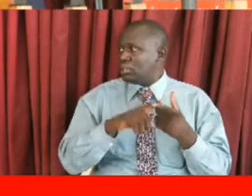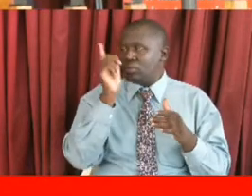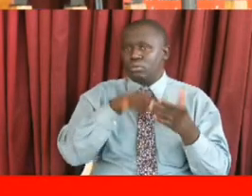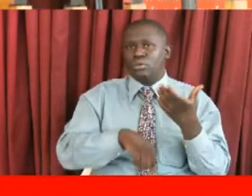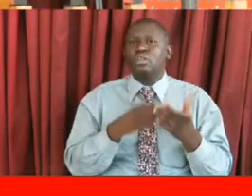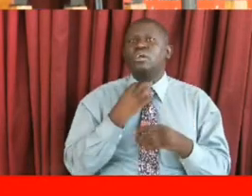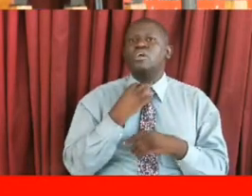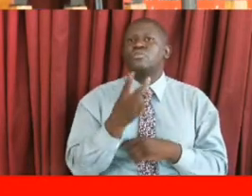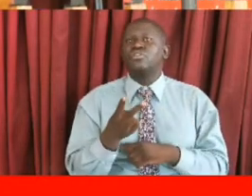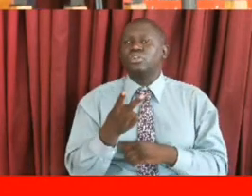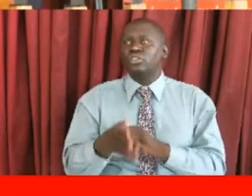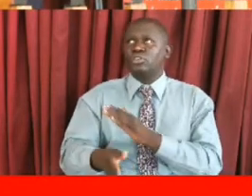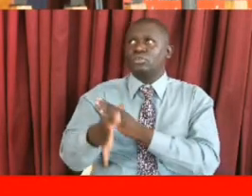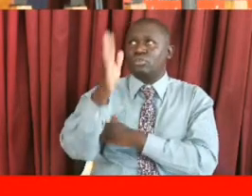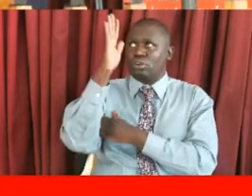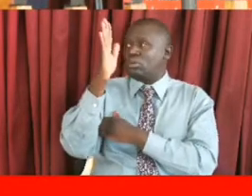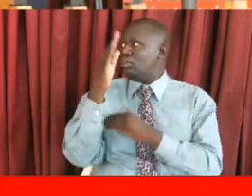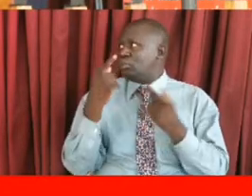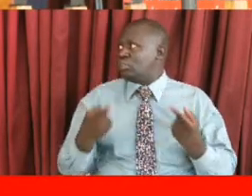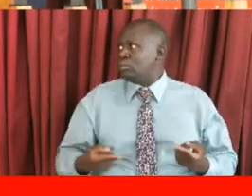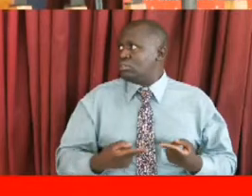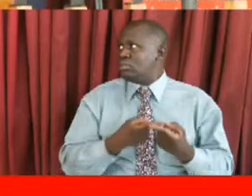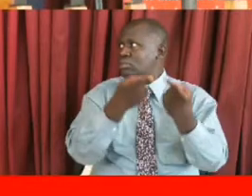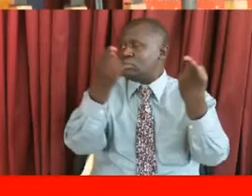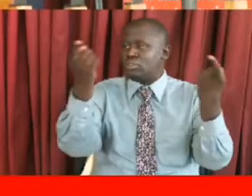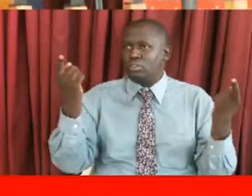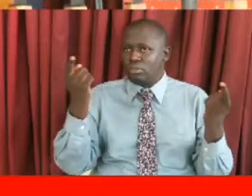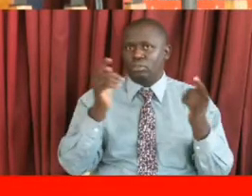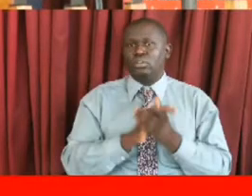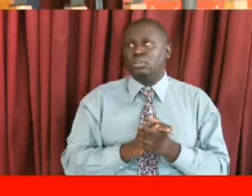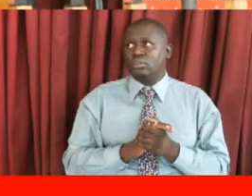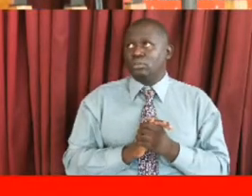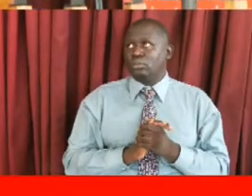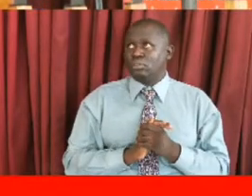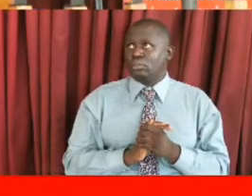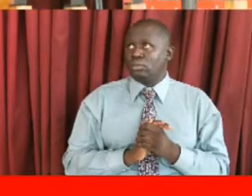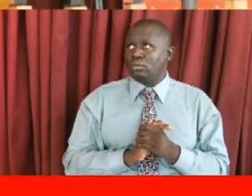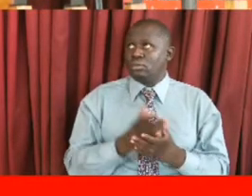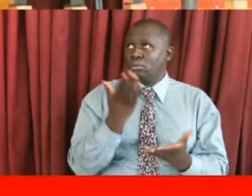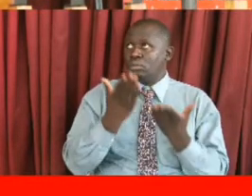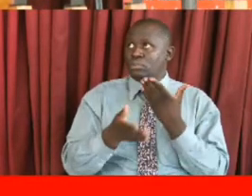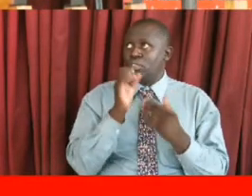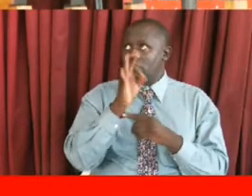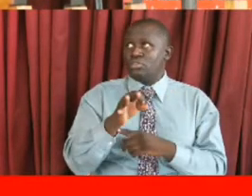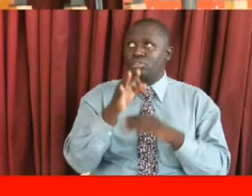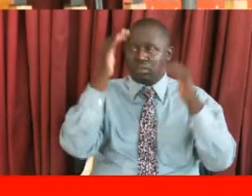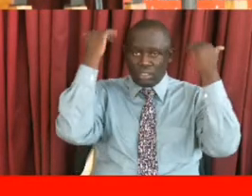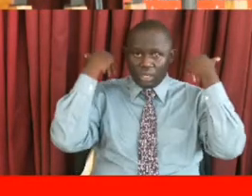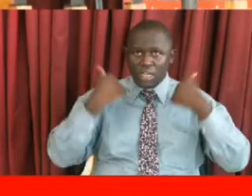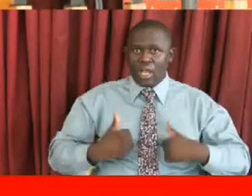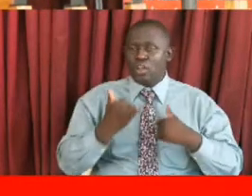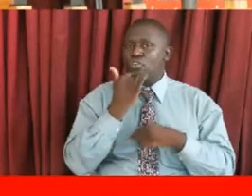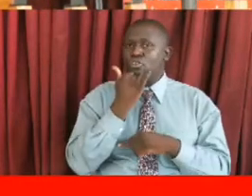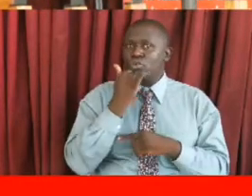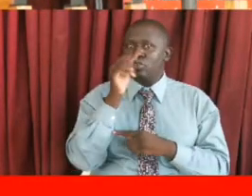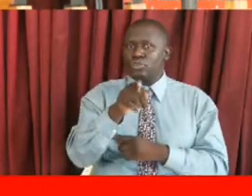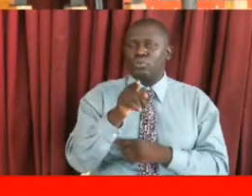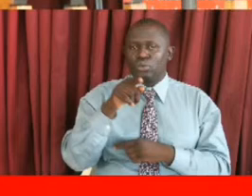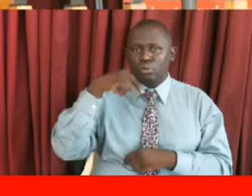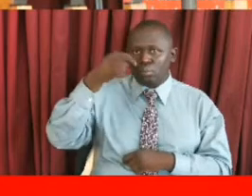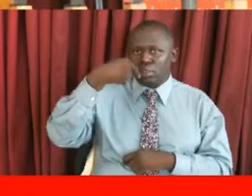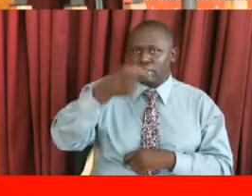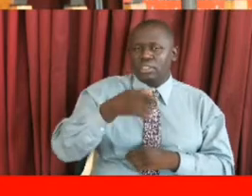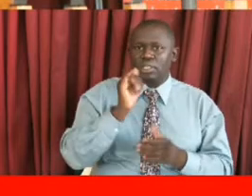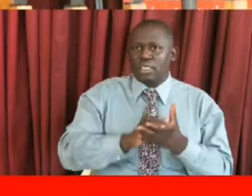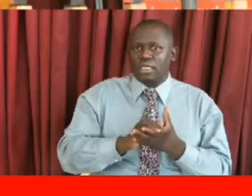of God to you okay amen okay maybe if I offended you by saying that